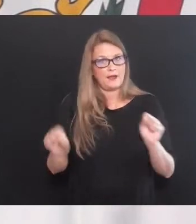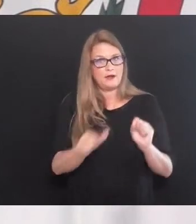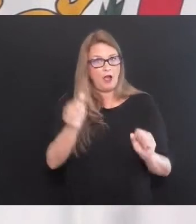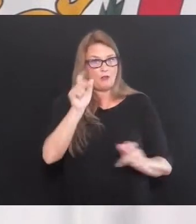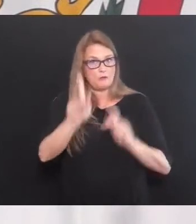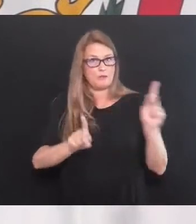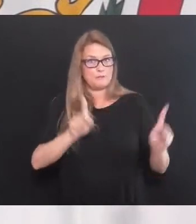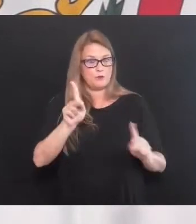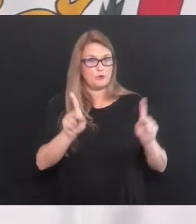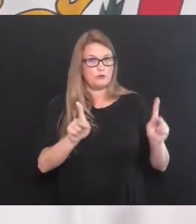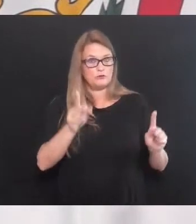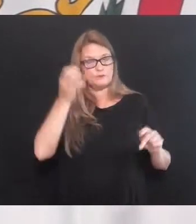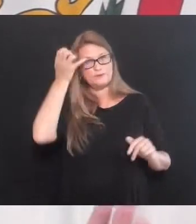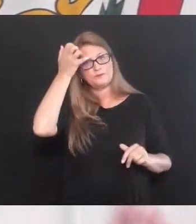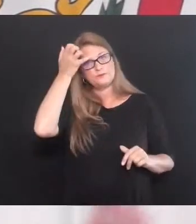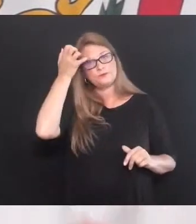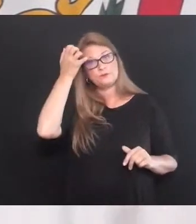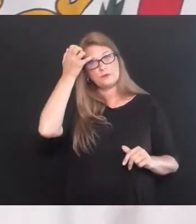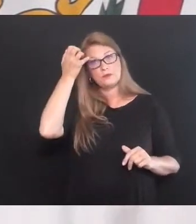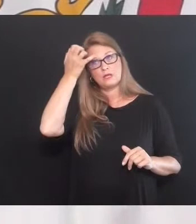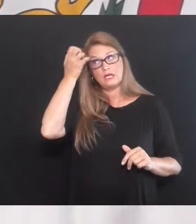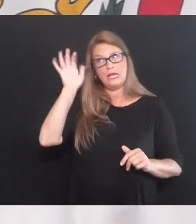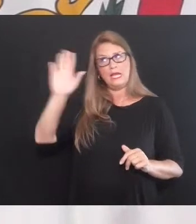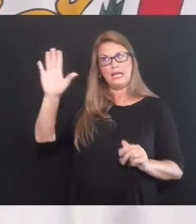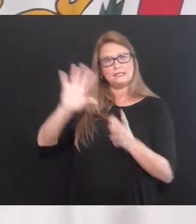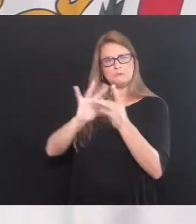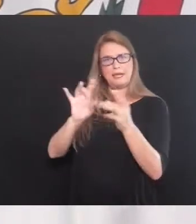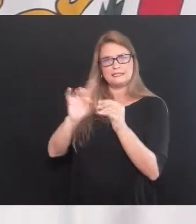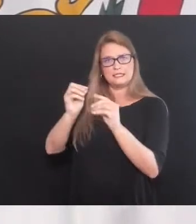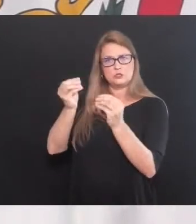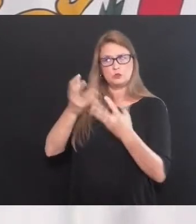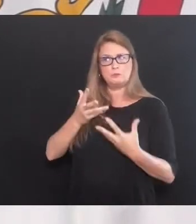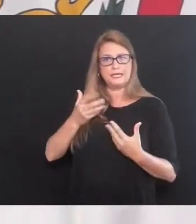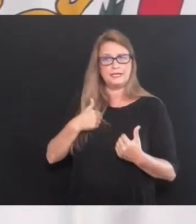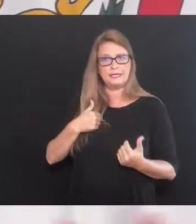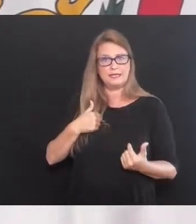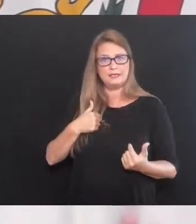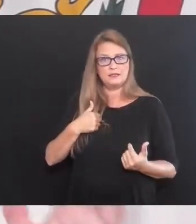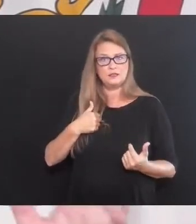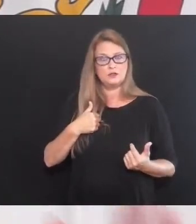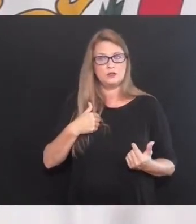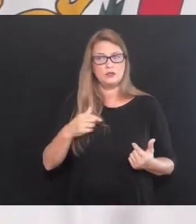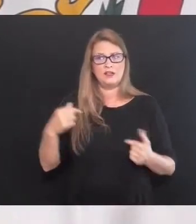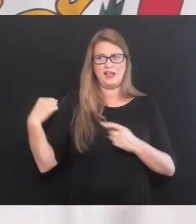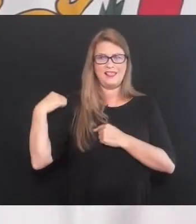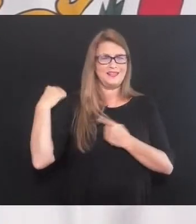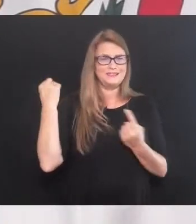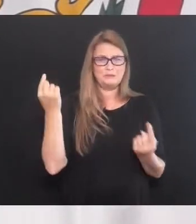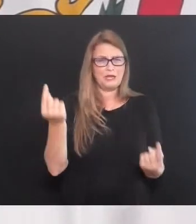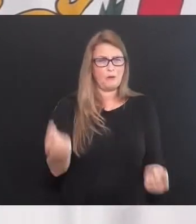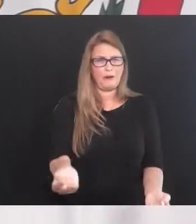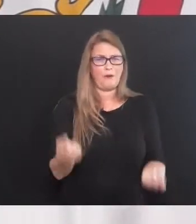His whole message was just this. We have done this forever.